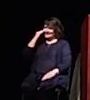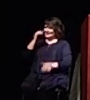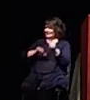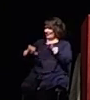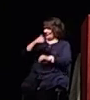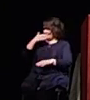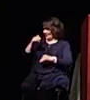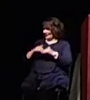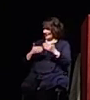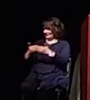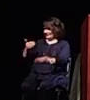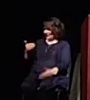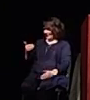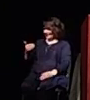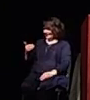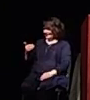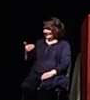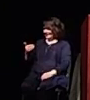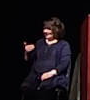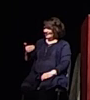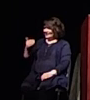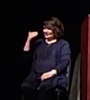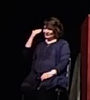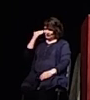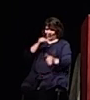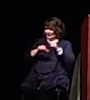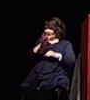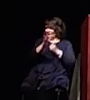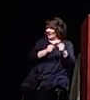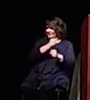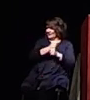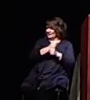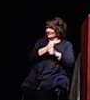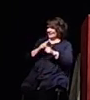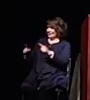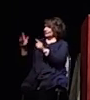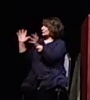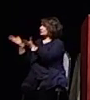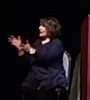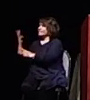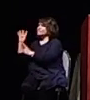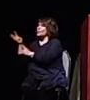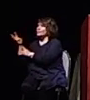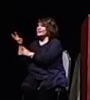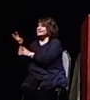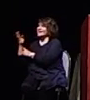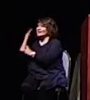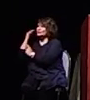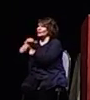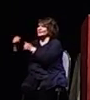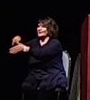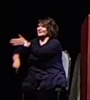they might have, after knowing each other for 5 years, because you're asking a question that asks you